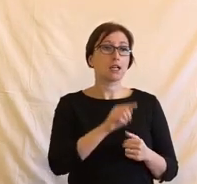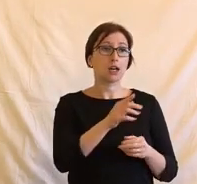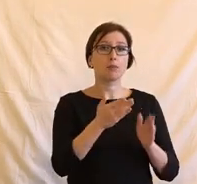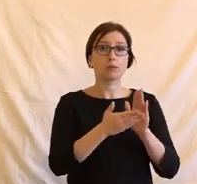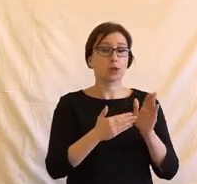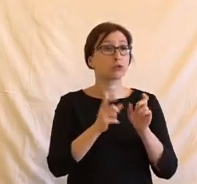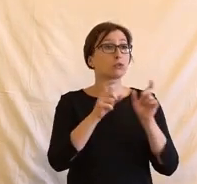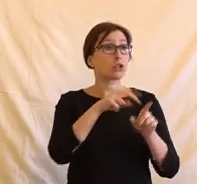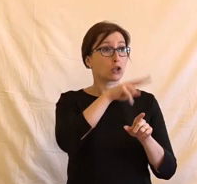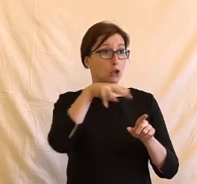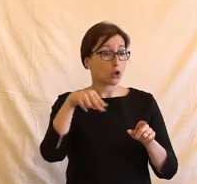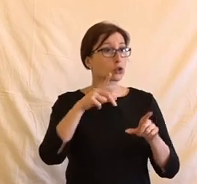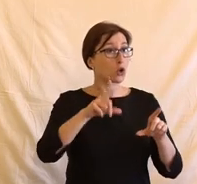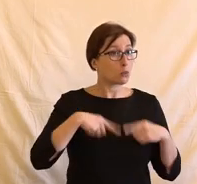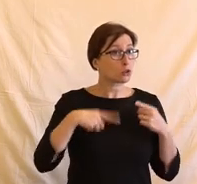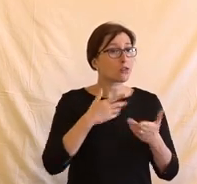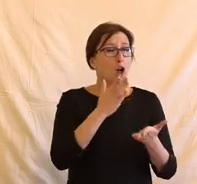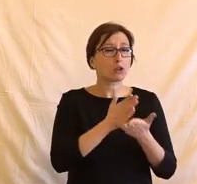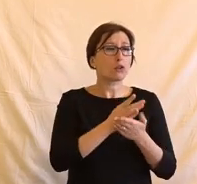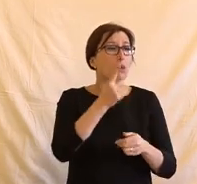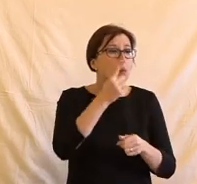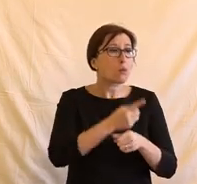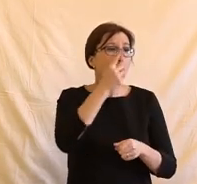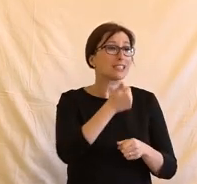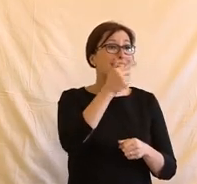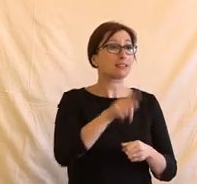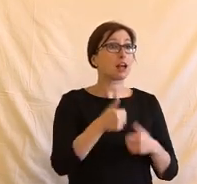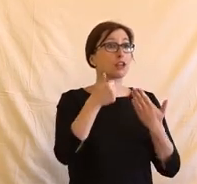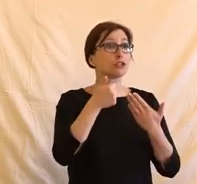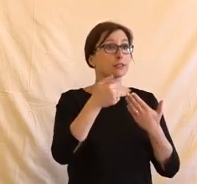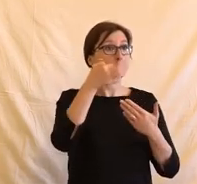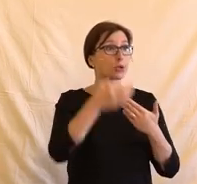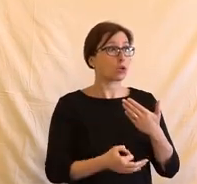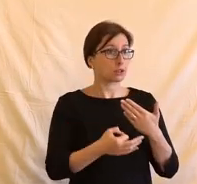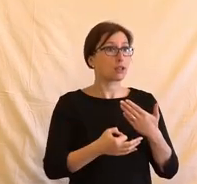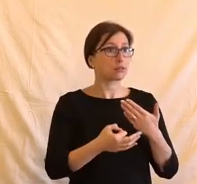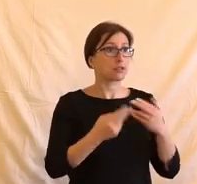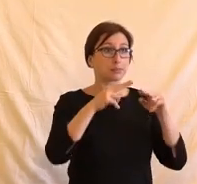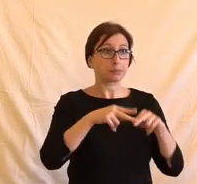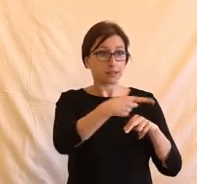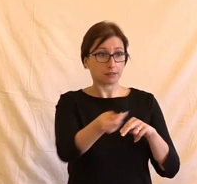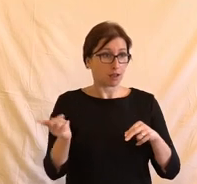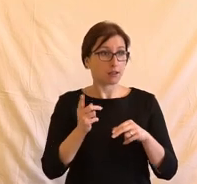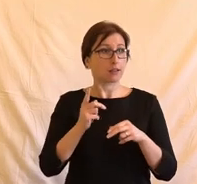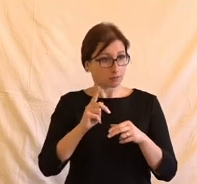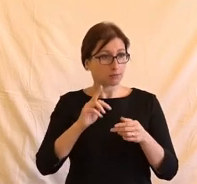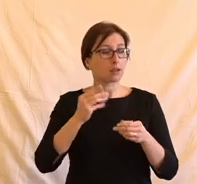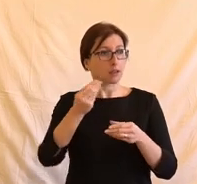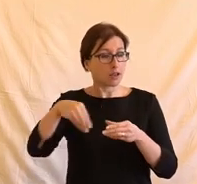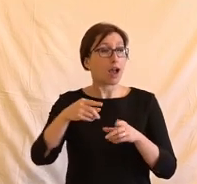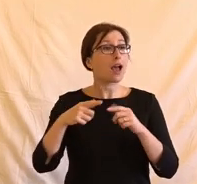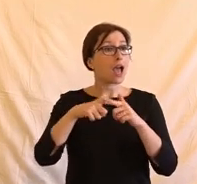Protože v Norsku už se používá hotovost pouze v 1,6% případů, v eurozóně je